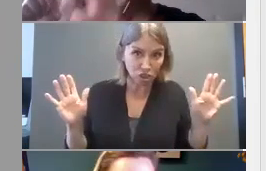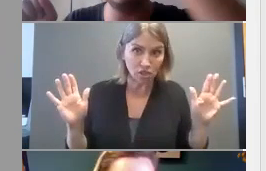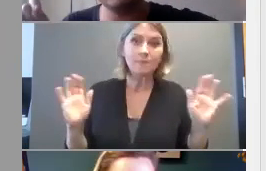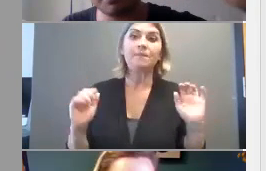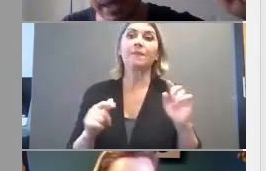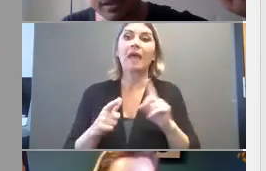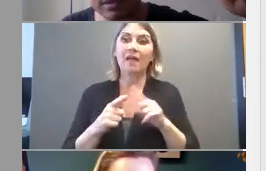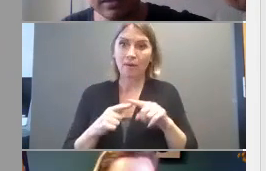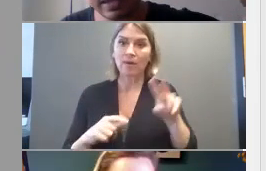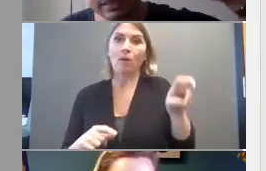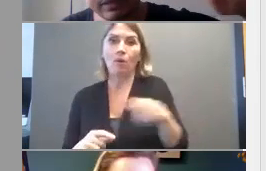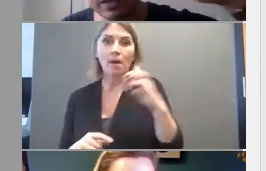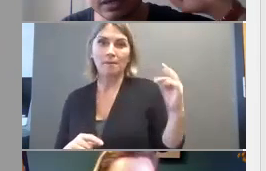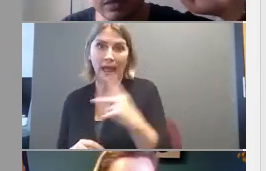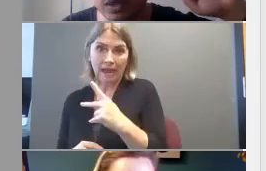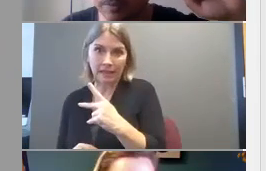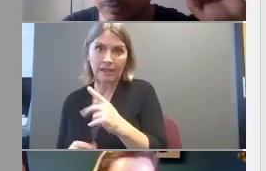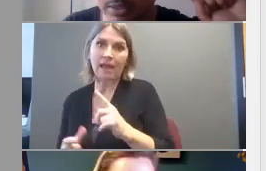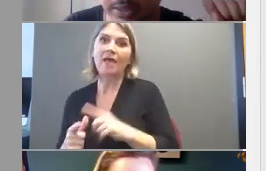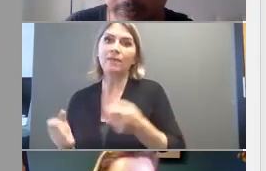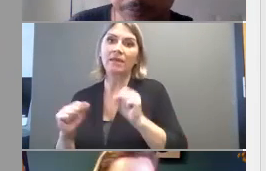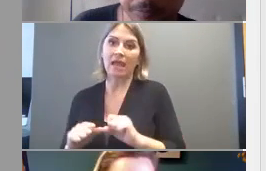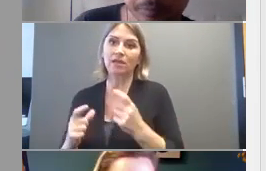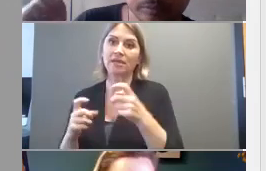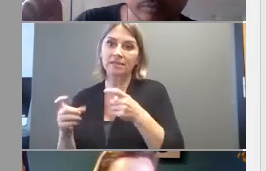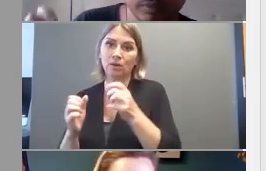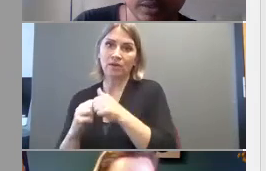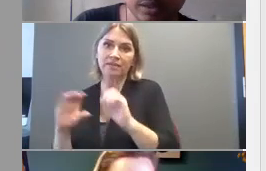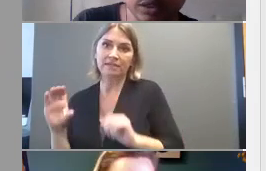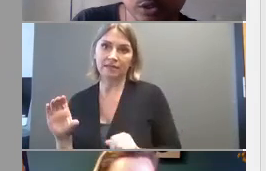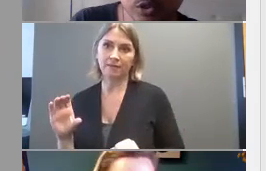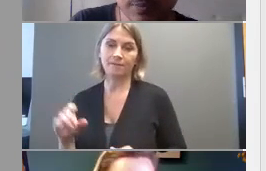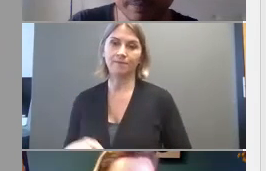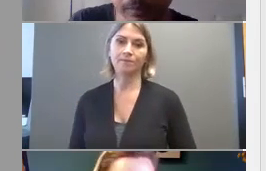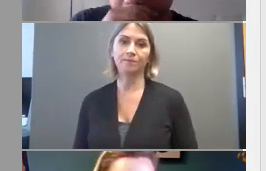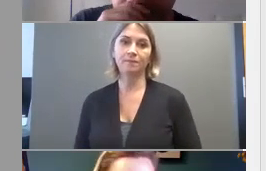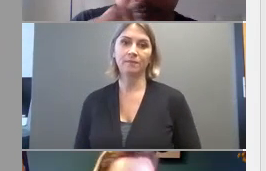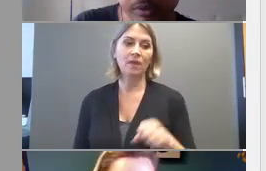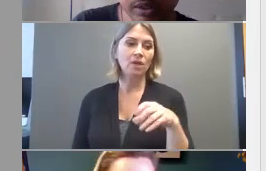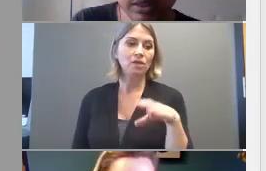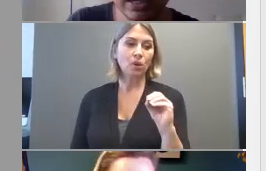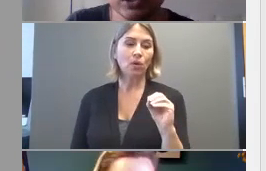to here, then we return back and then we can deal with C. So